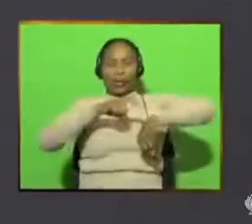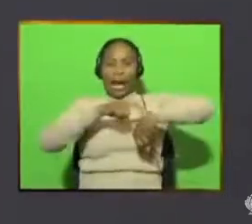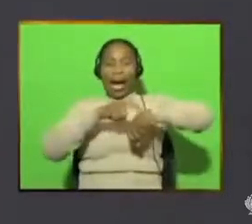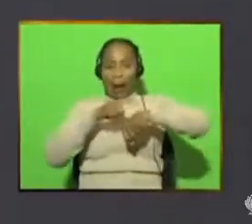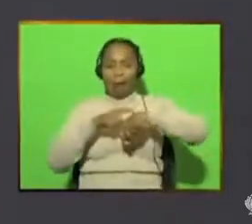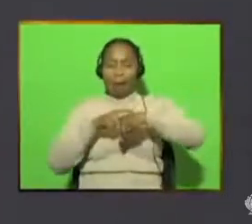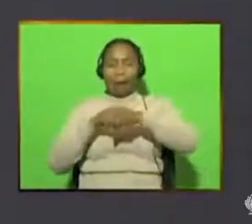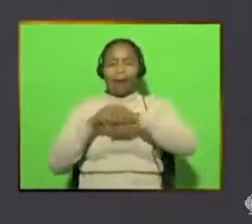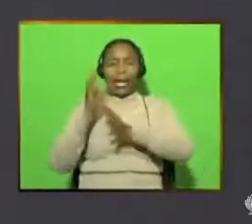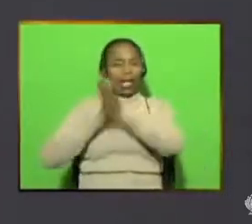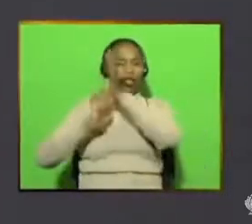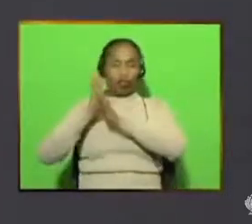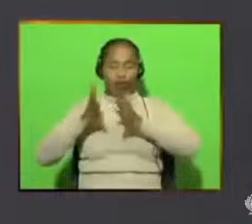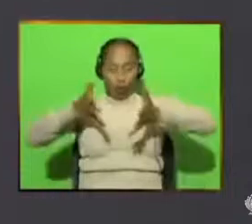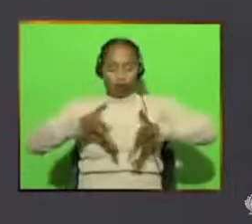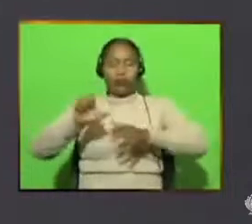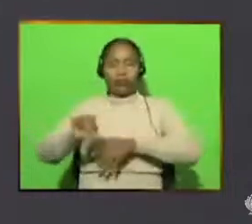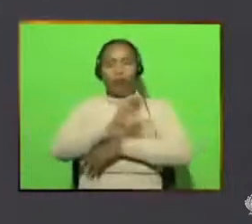this nation.